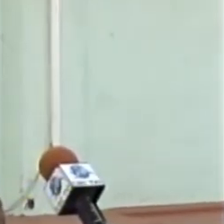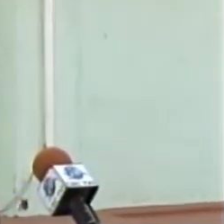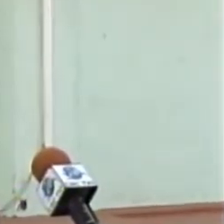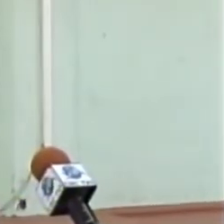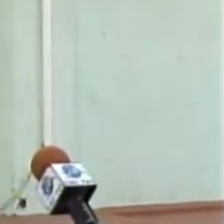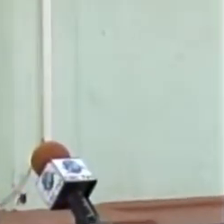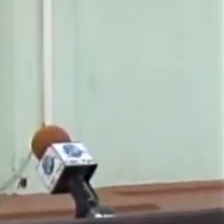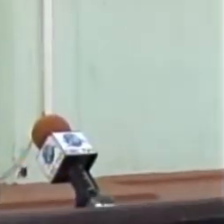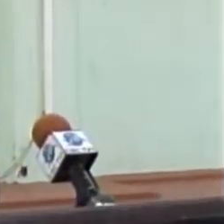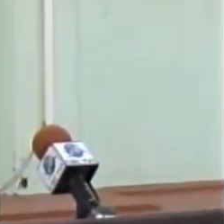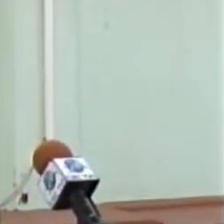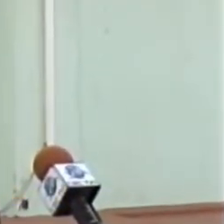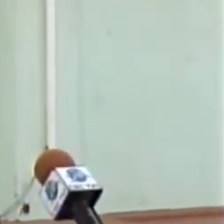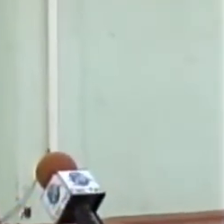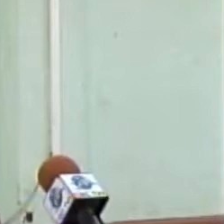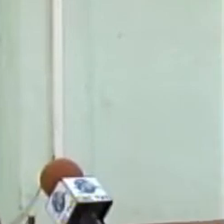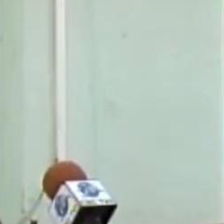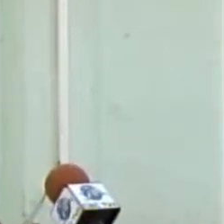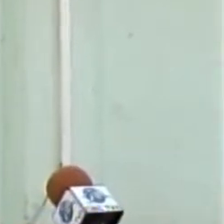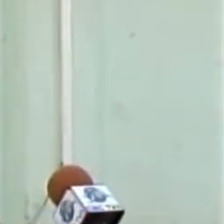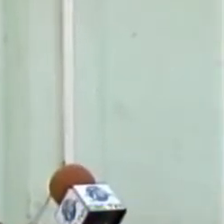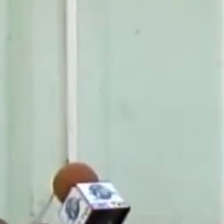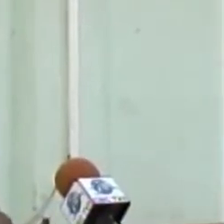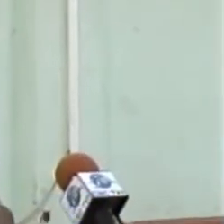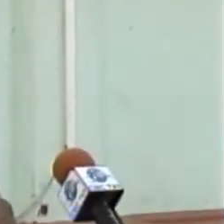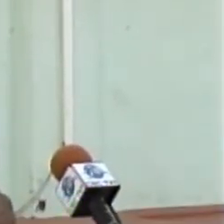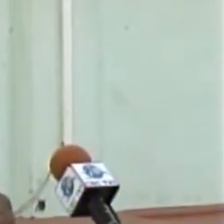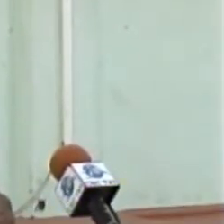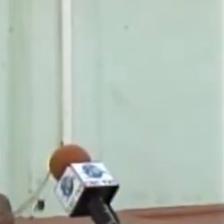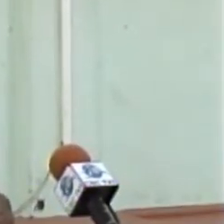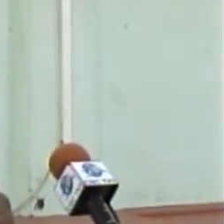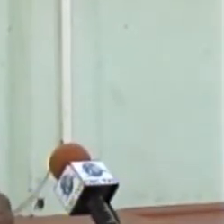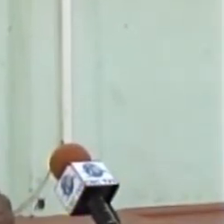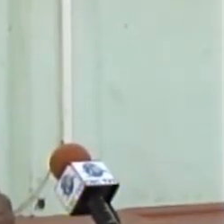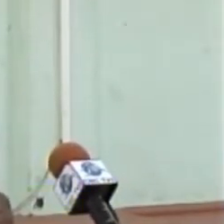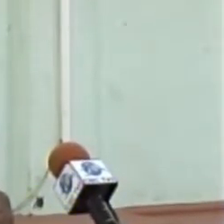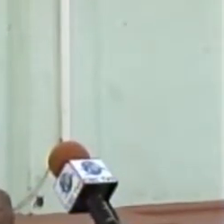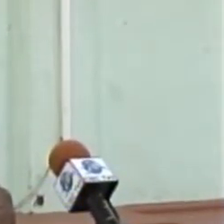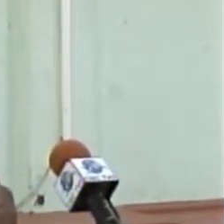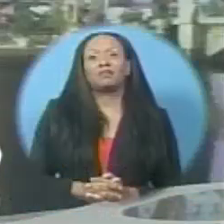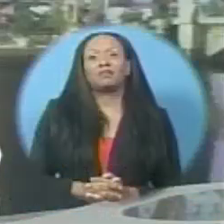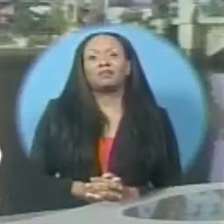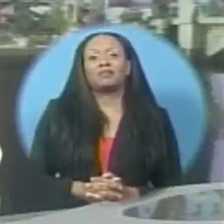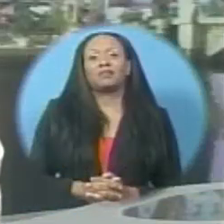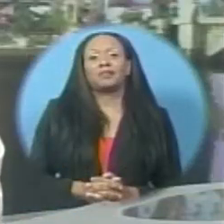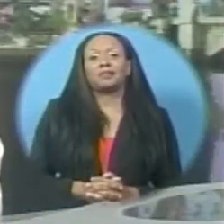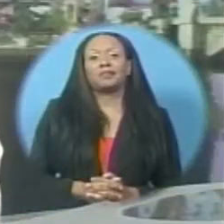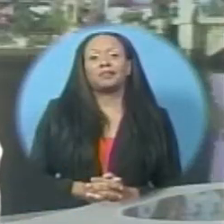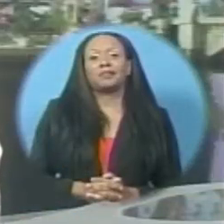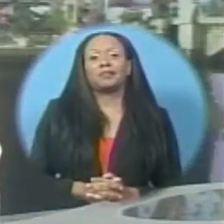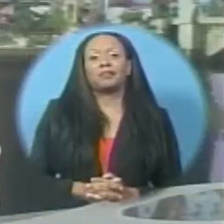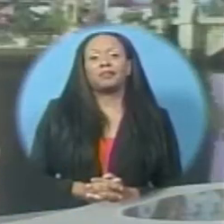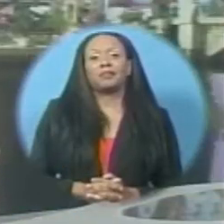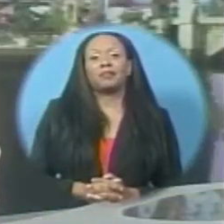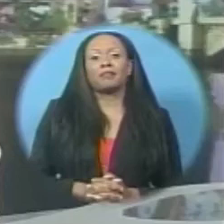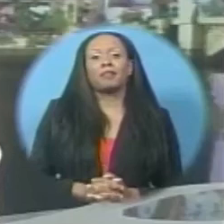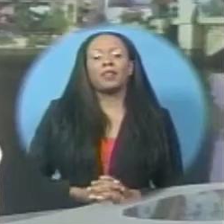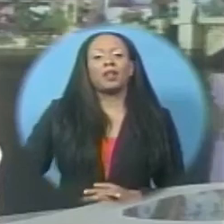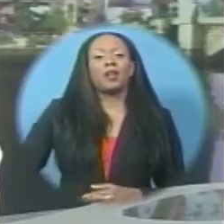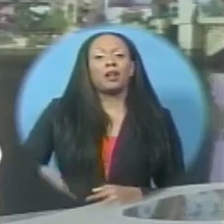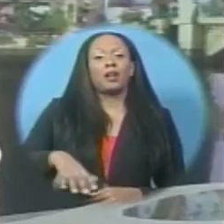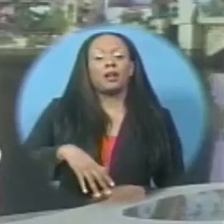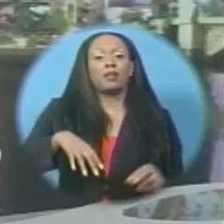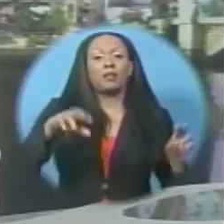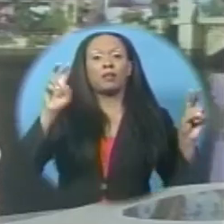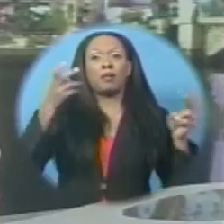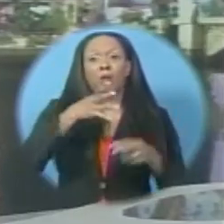women who have contributed significantly to the development of our constituency. Well, there's no question that Mother's